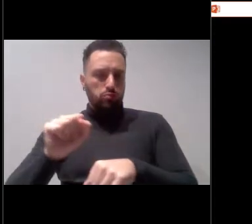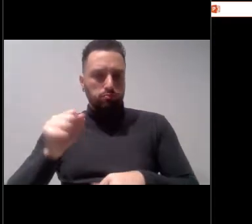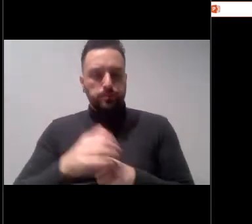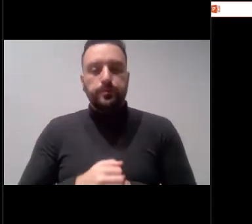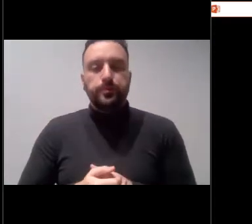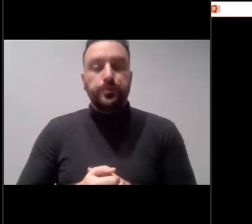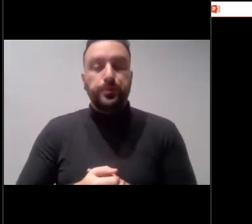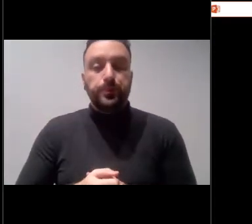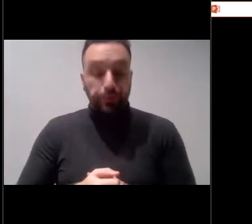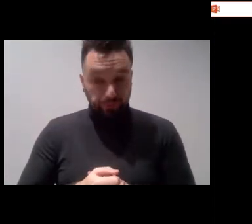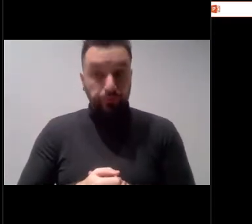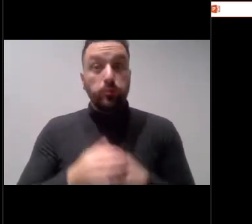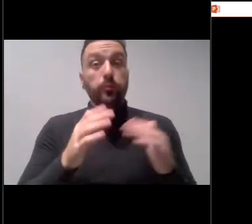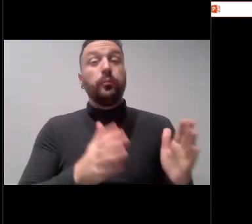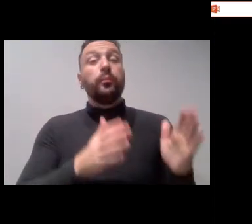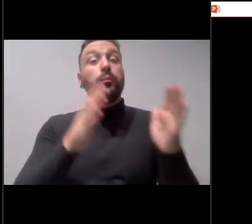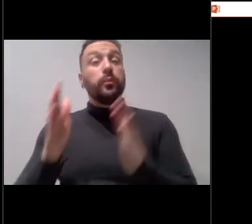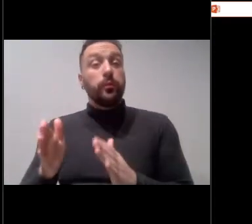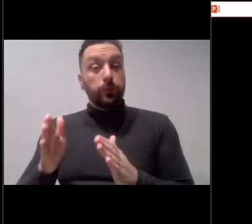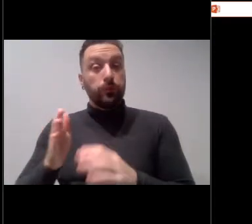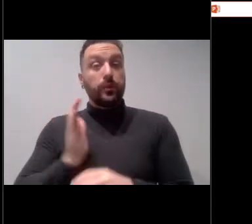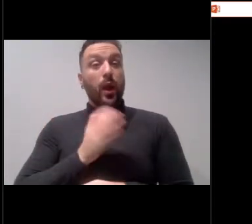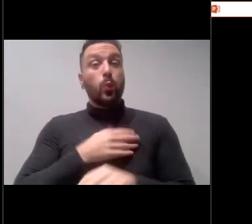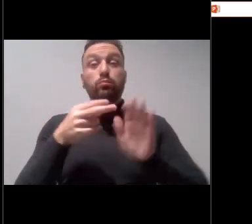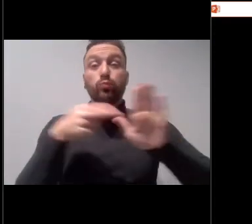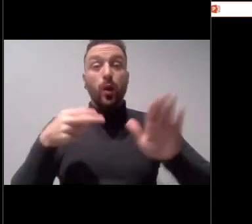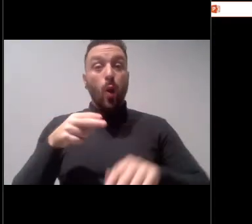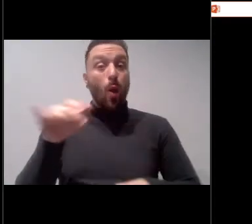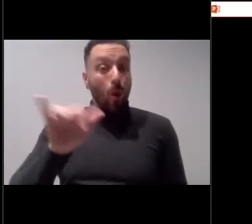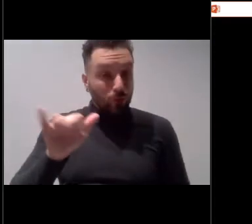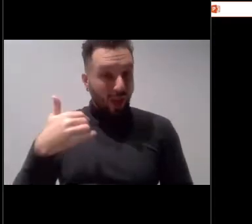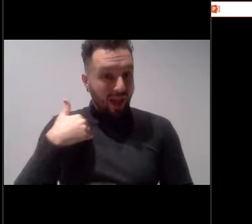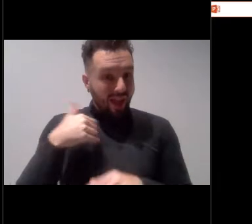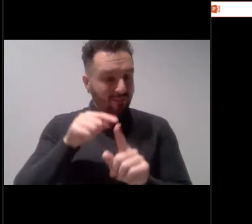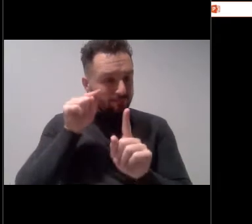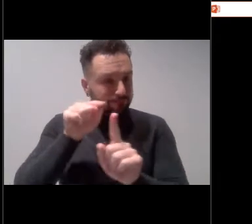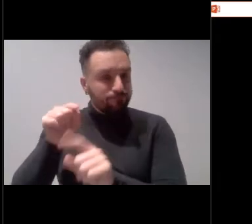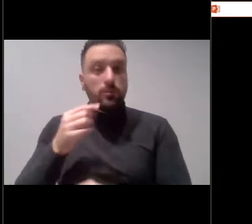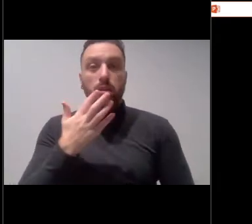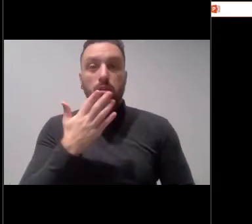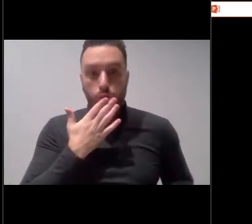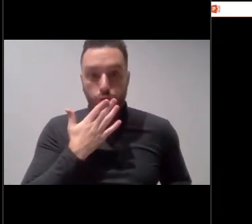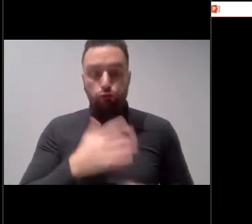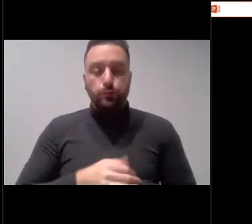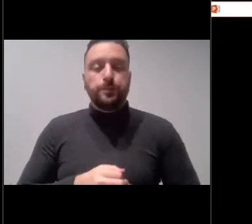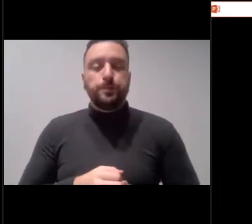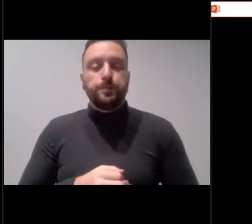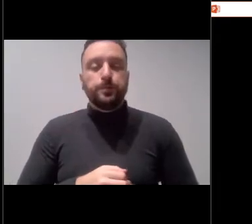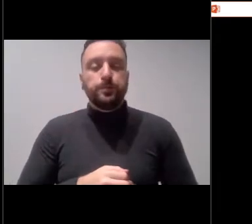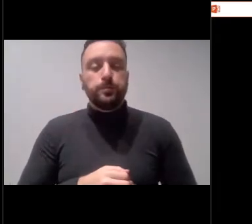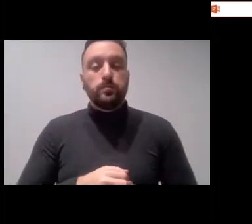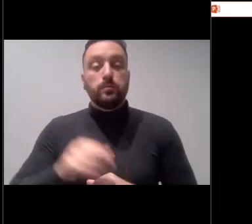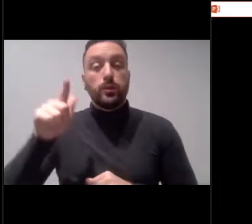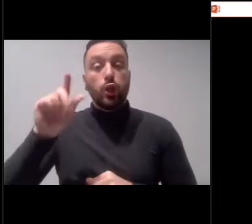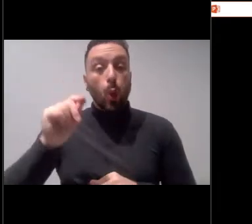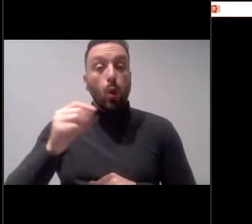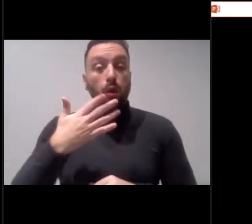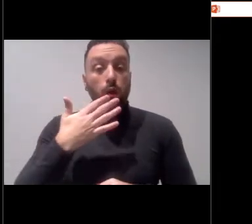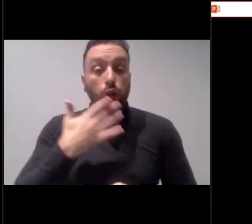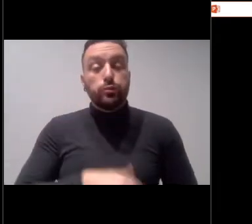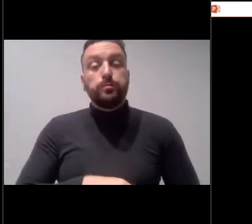So when we talk about our brand, there are also specific colors that we talk about. There are logo colors and